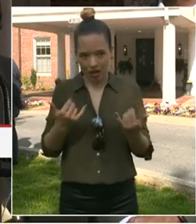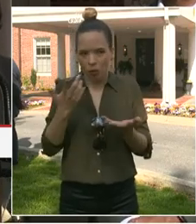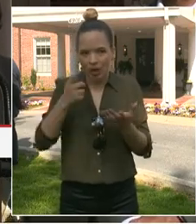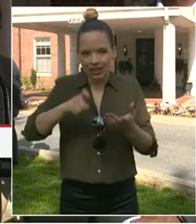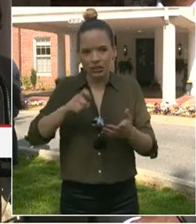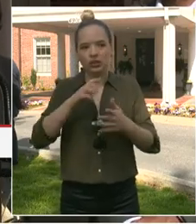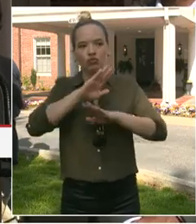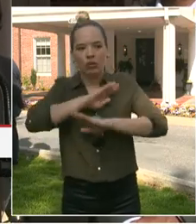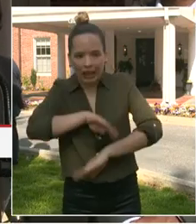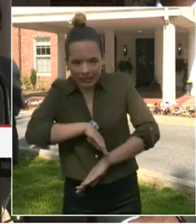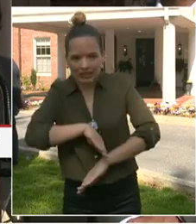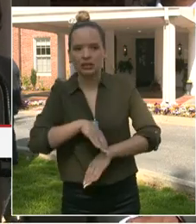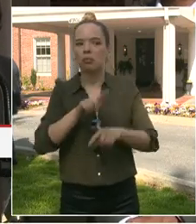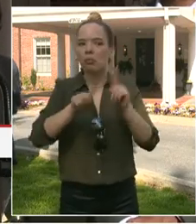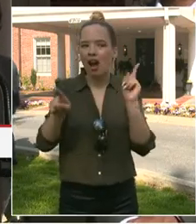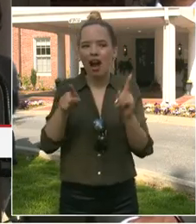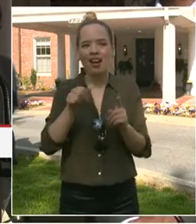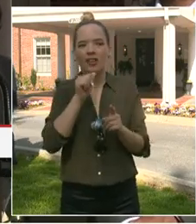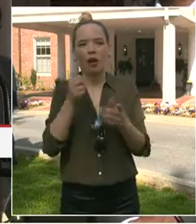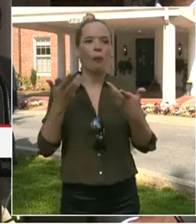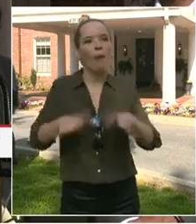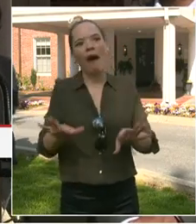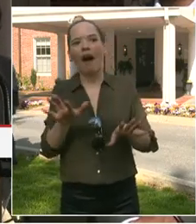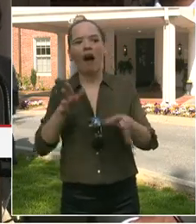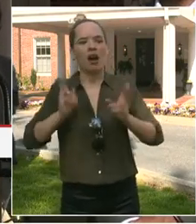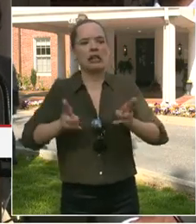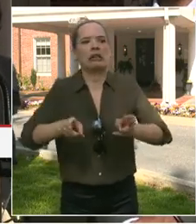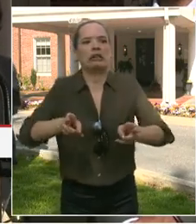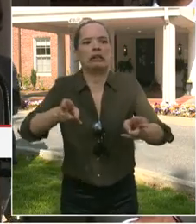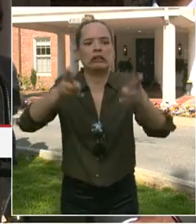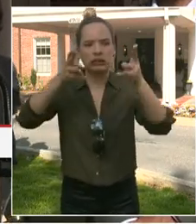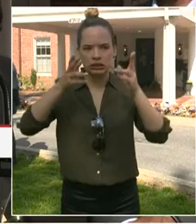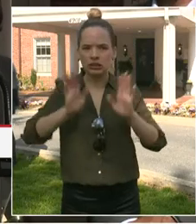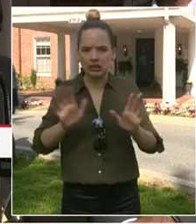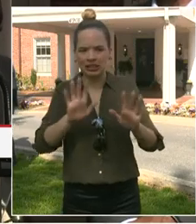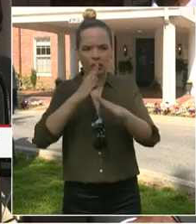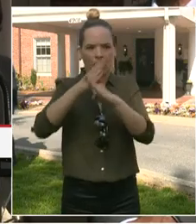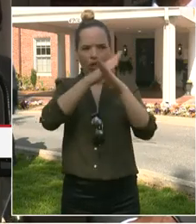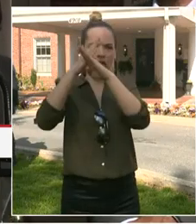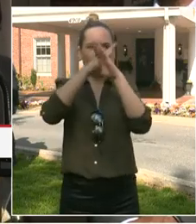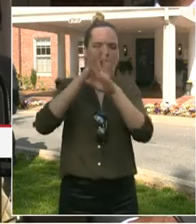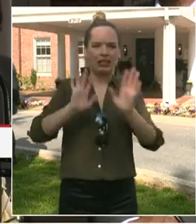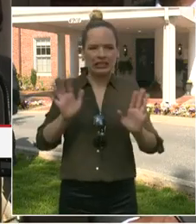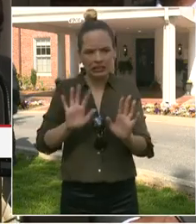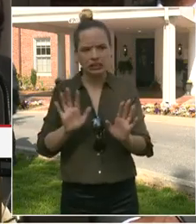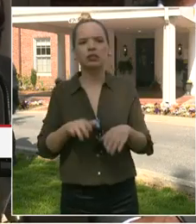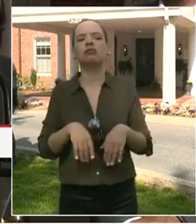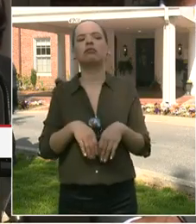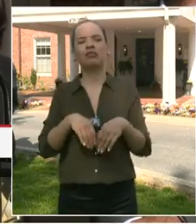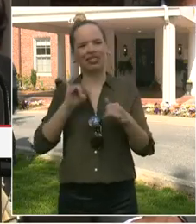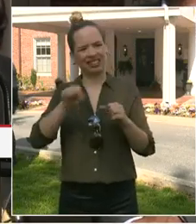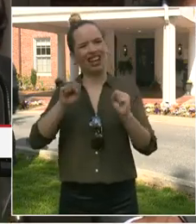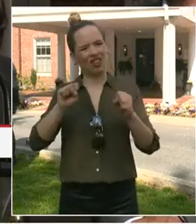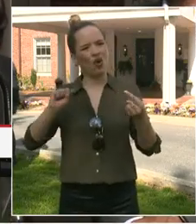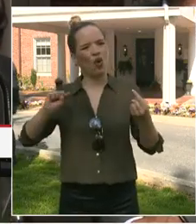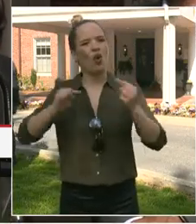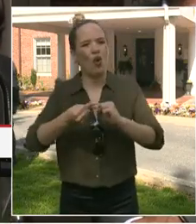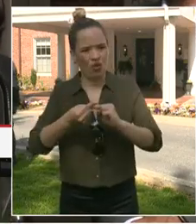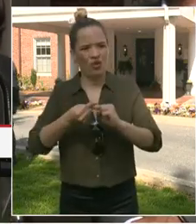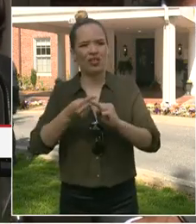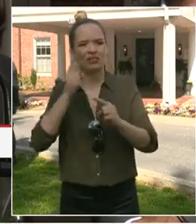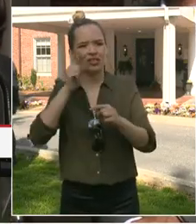we don't want that urgent need to get in our way and impair our ability to think long term and to think about